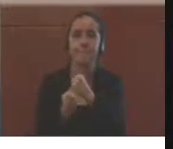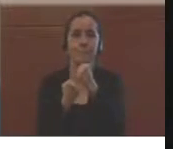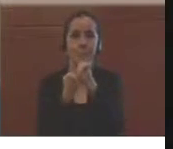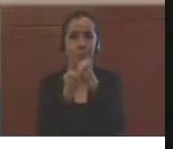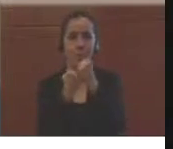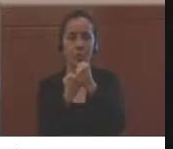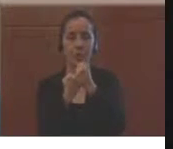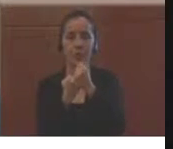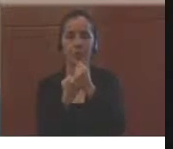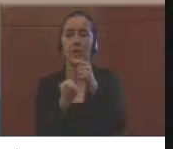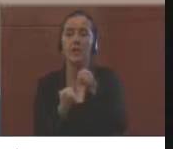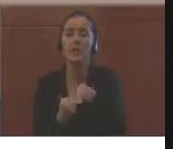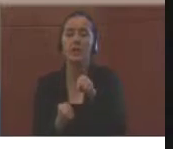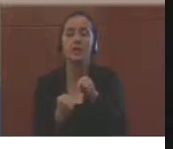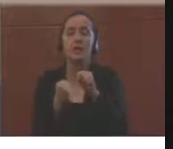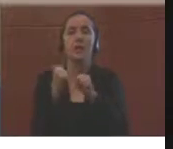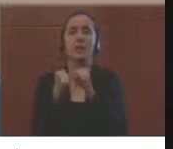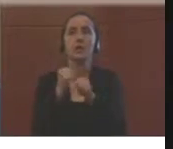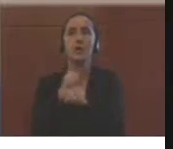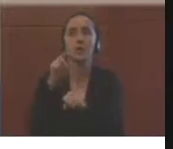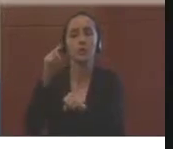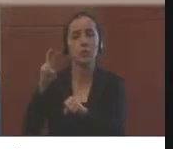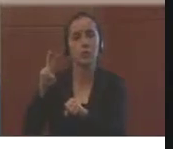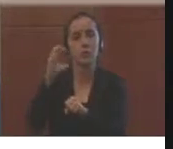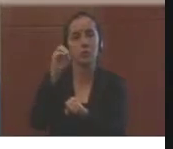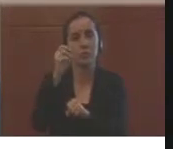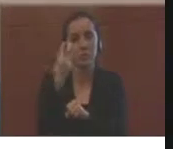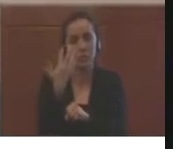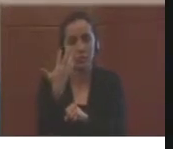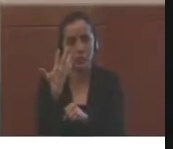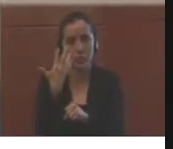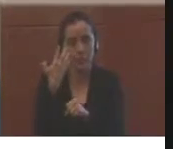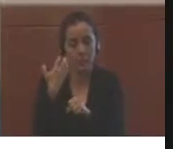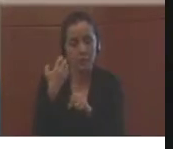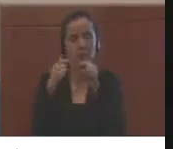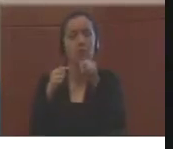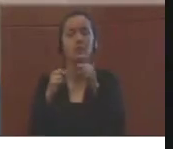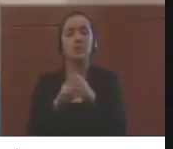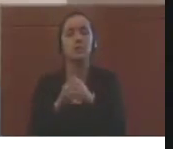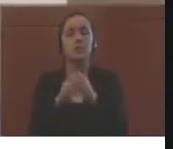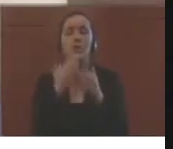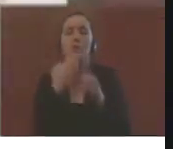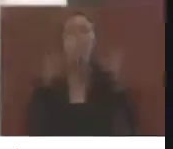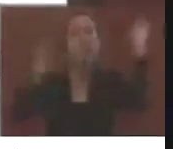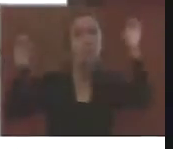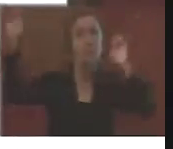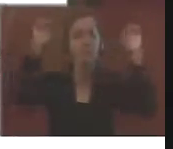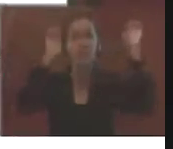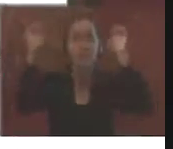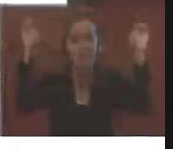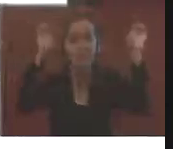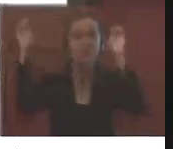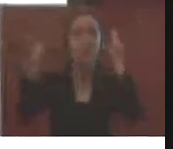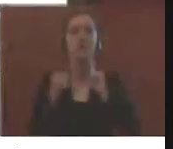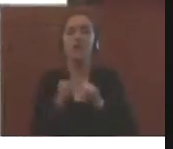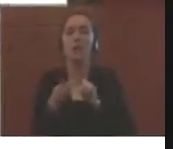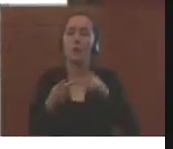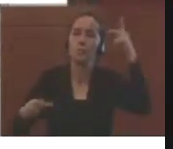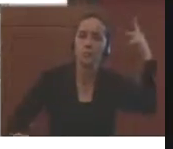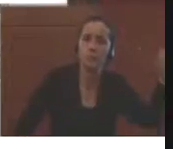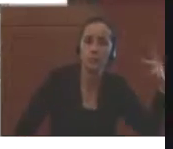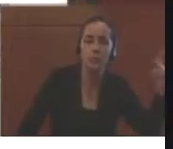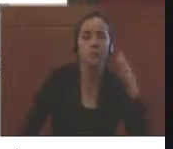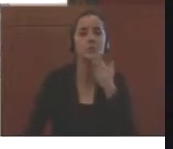We acknowledge the substantial contributions of the Hyogo Framework for Action 2005-2015 for the formulation of strategies